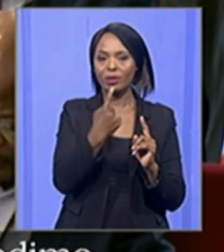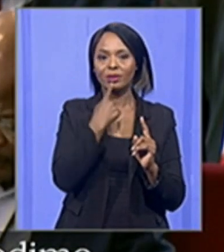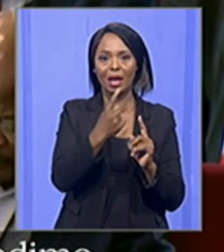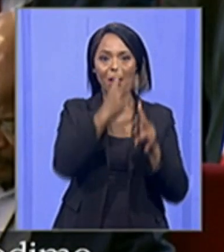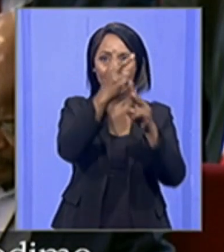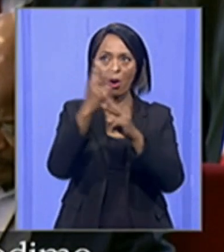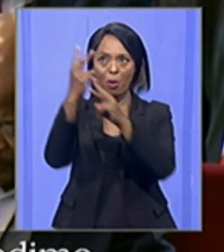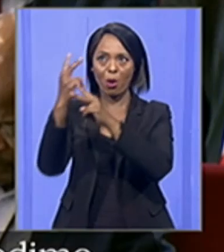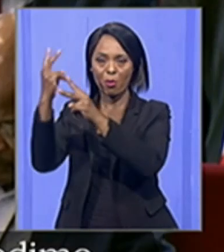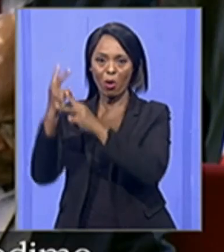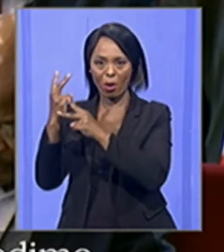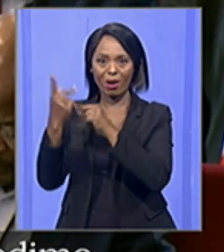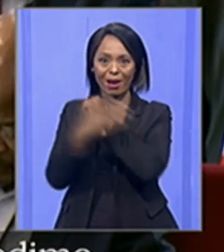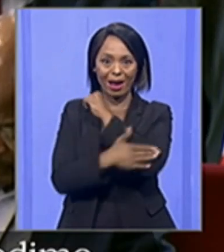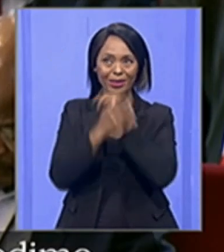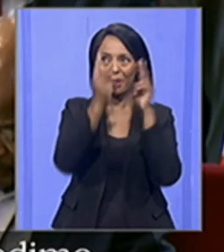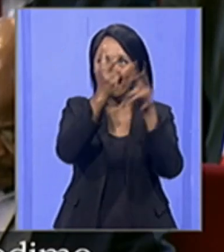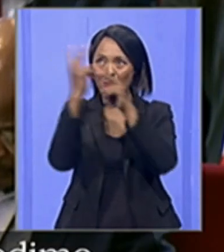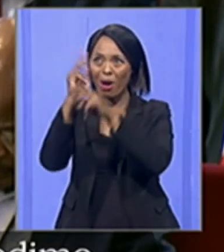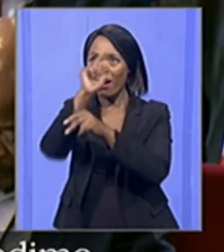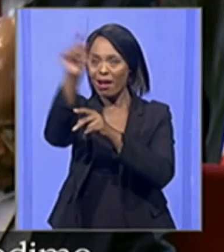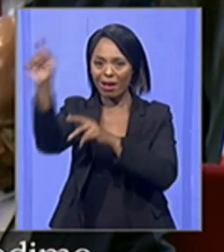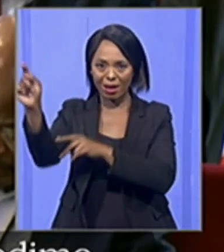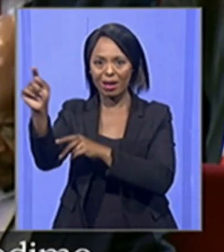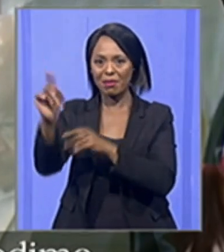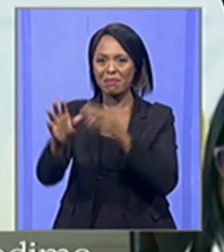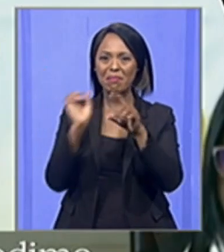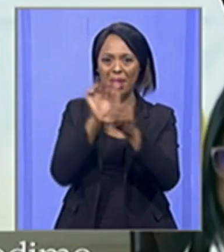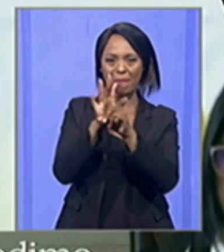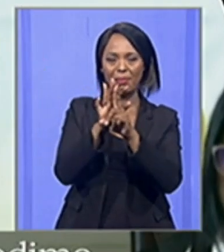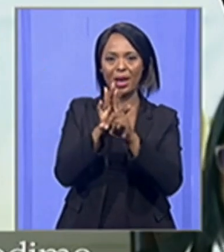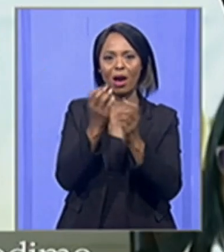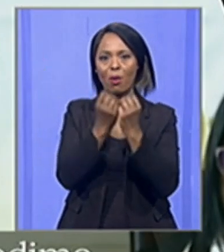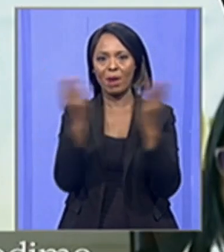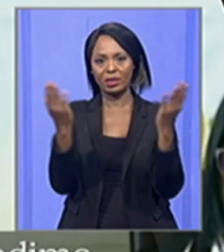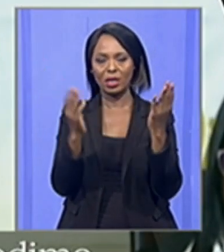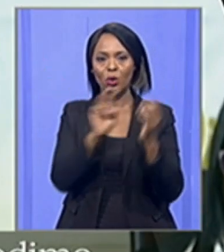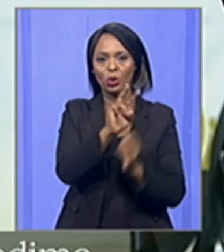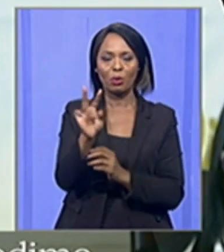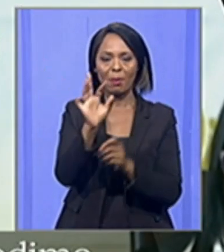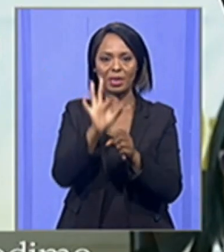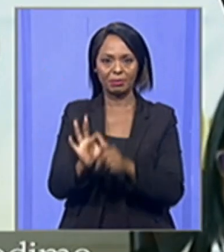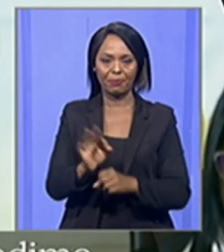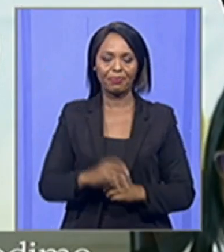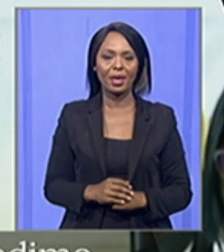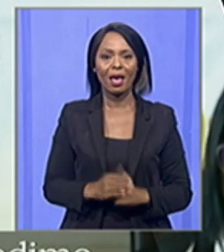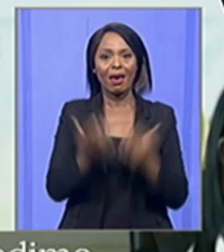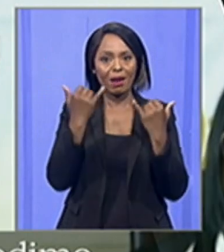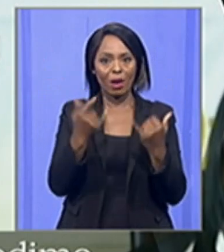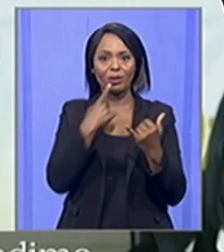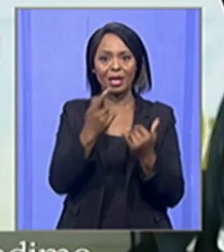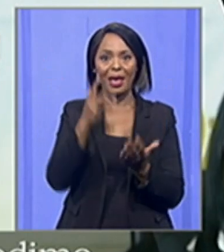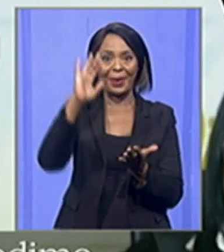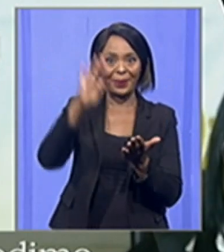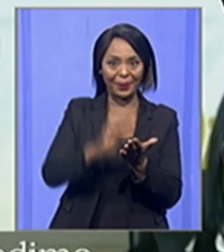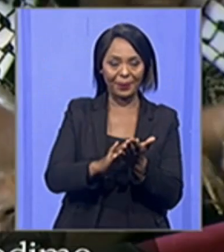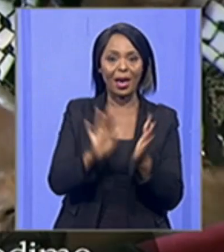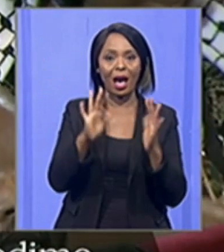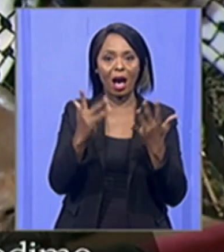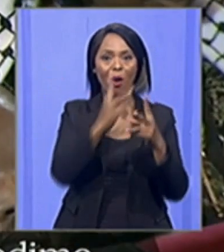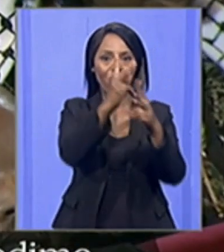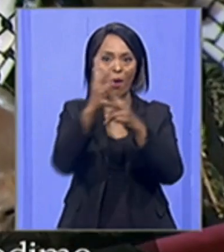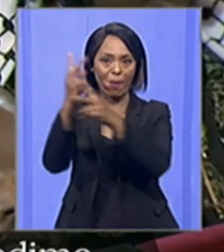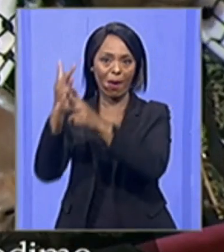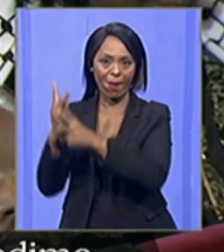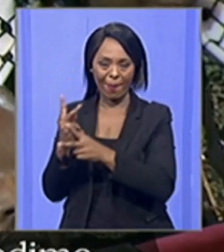di a go ama gampe letseno la naga ka diperesente tše 20. Ge a raba mabapi le go fokotša ga dikoloto kgoro ya